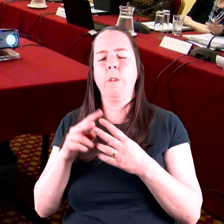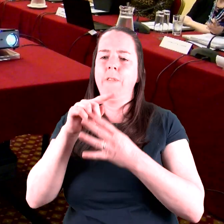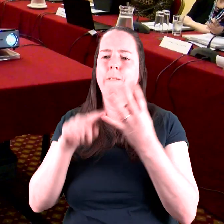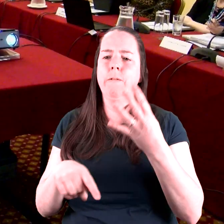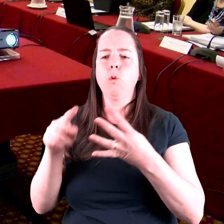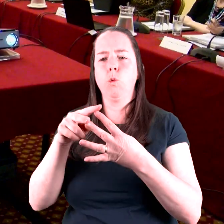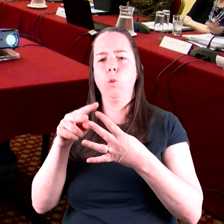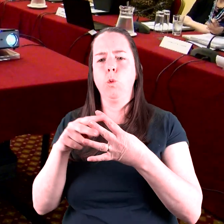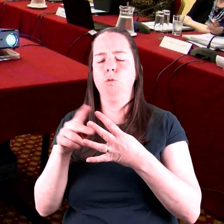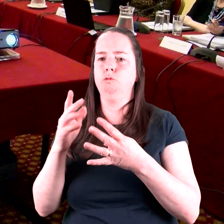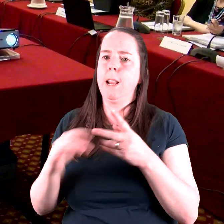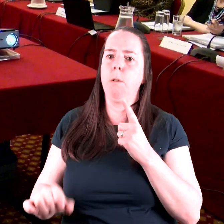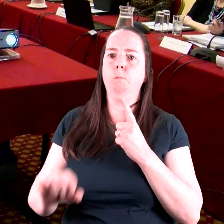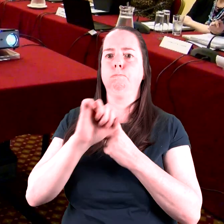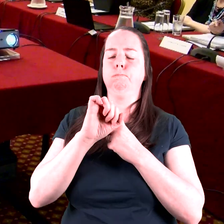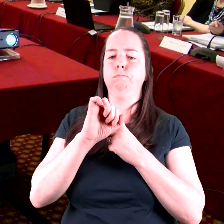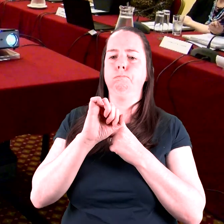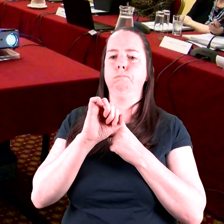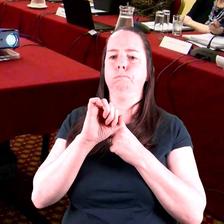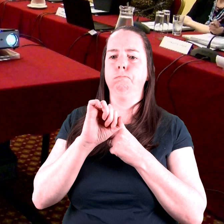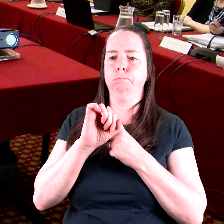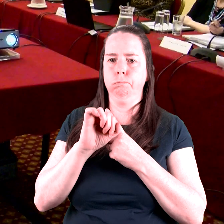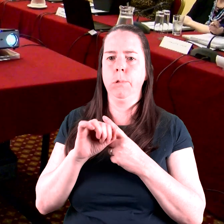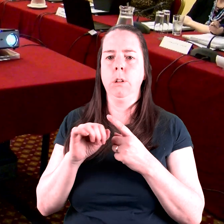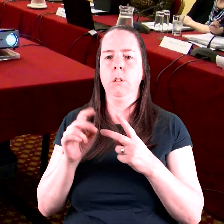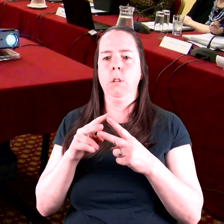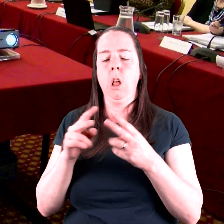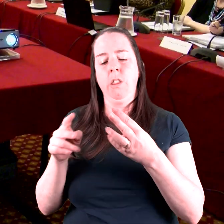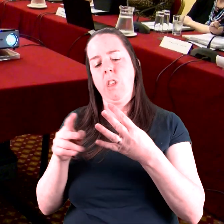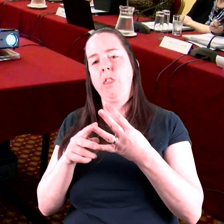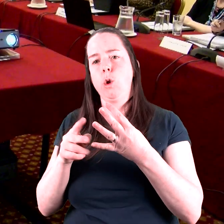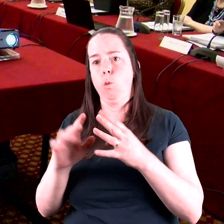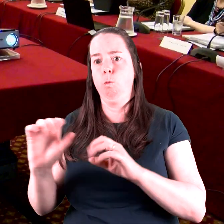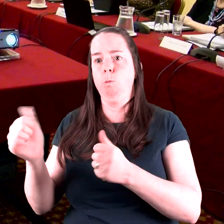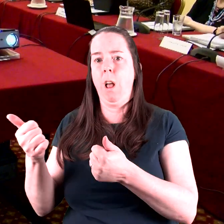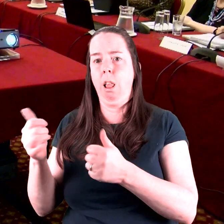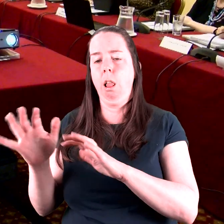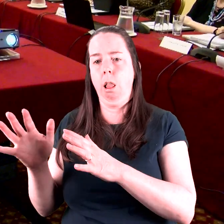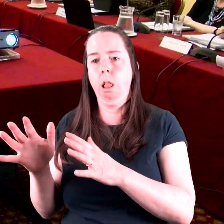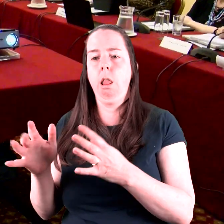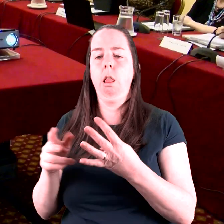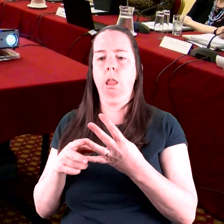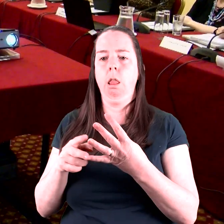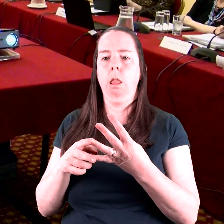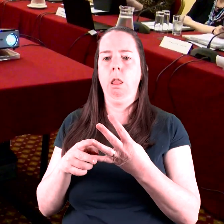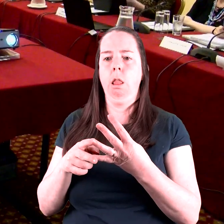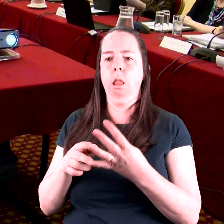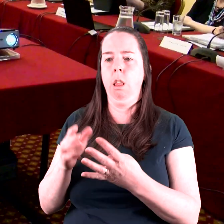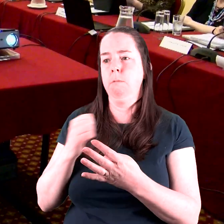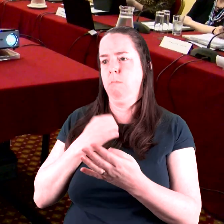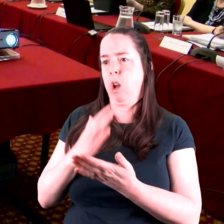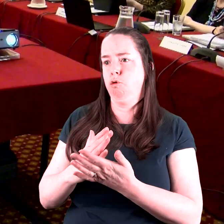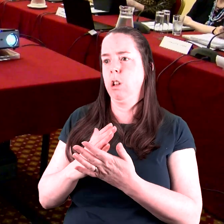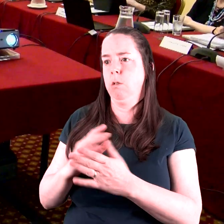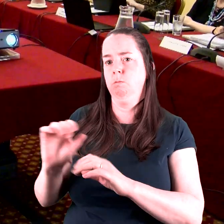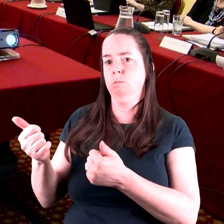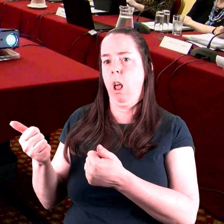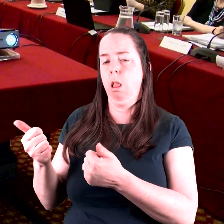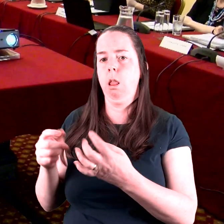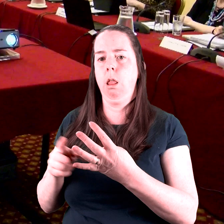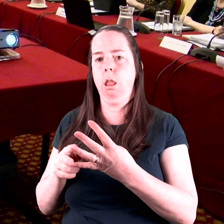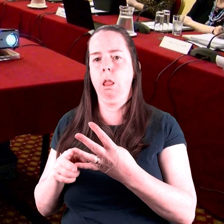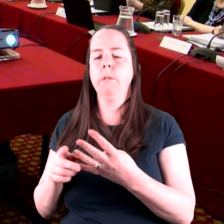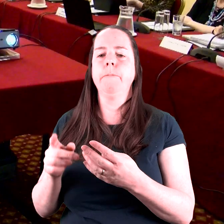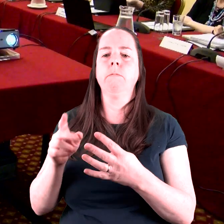two particular ones of the four that have the most resonance with me, because I think the other two are being done reasonably well, certainly